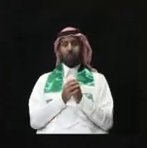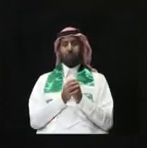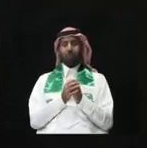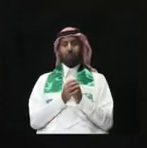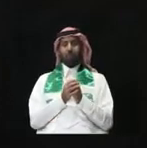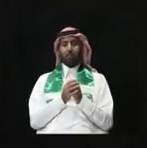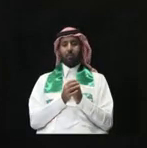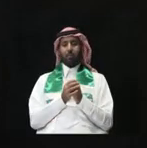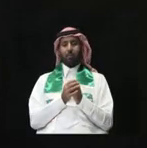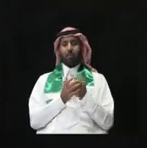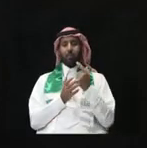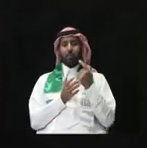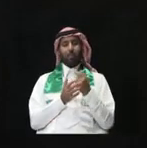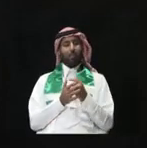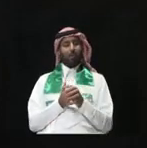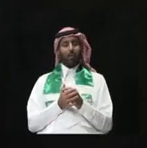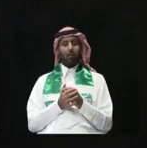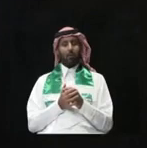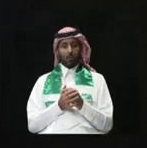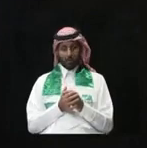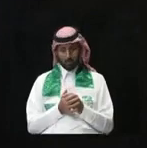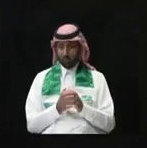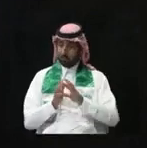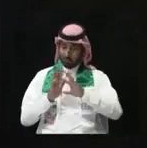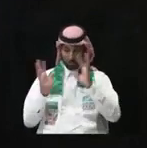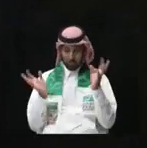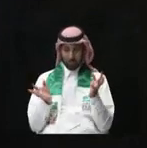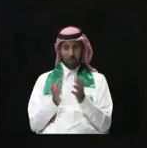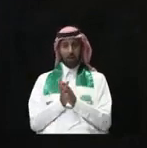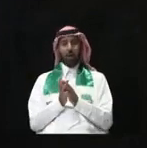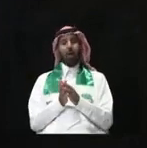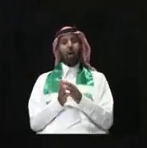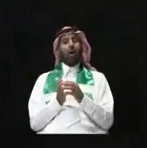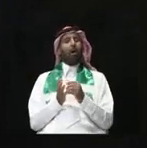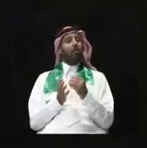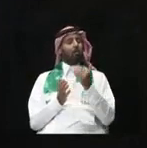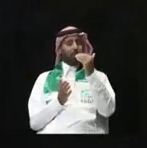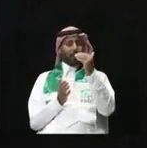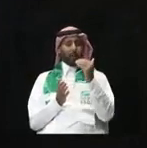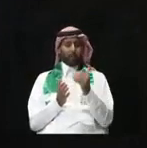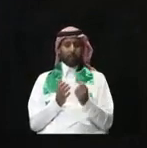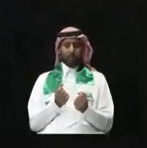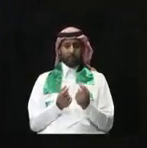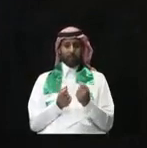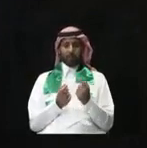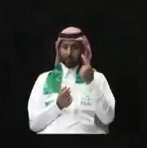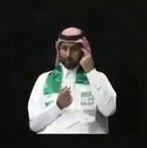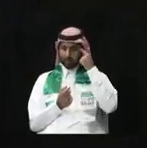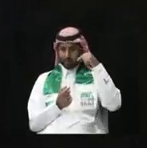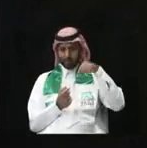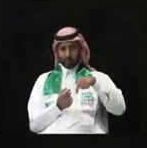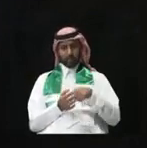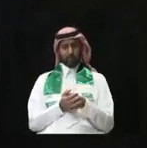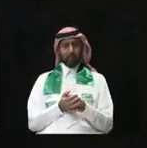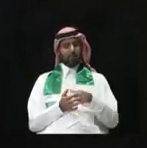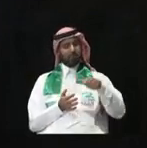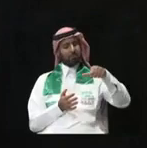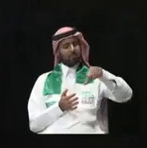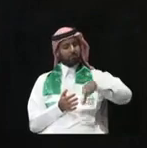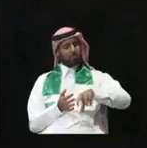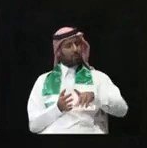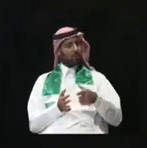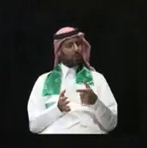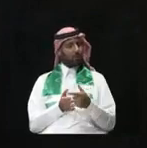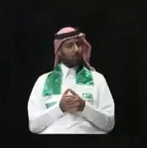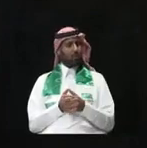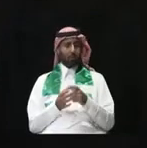information. However, everything is having a downside, a disadvantage. What are the disadvantages